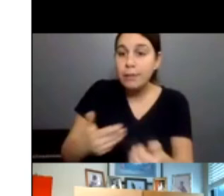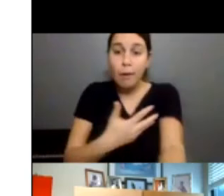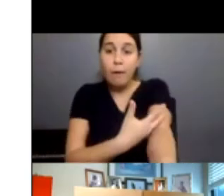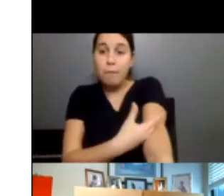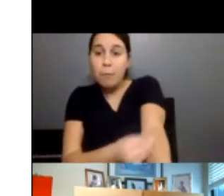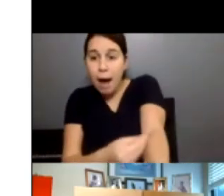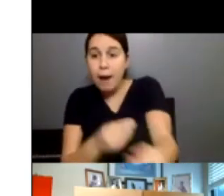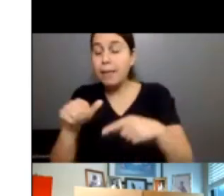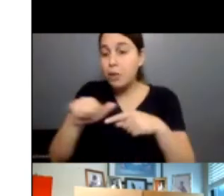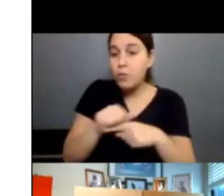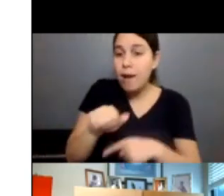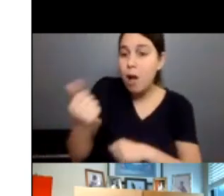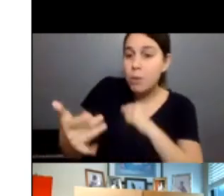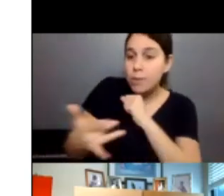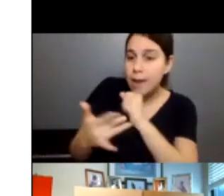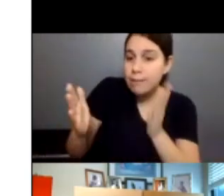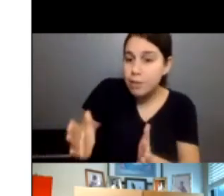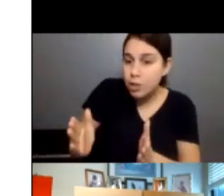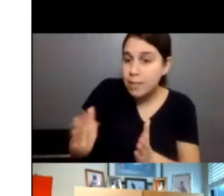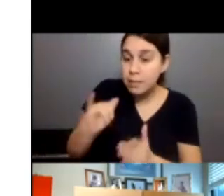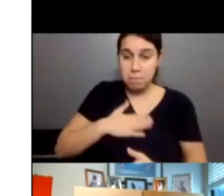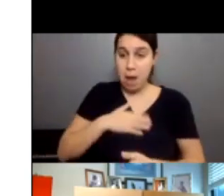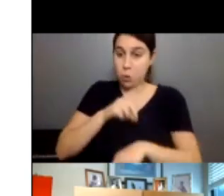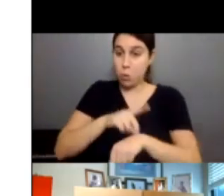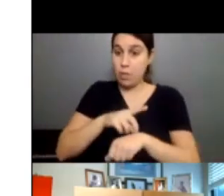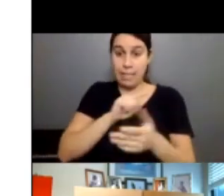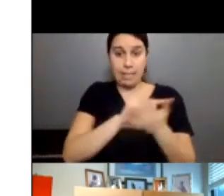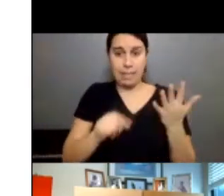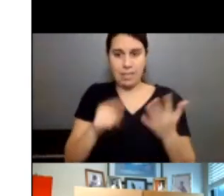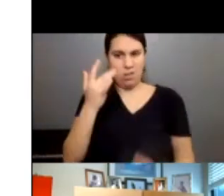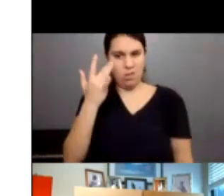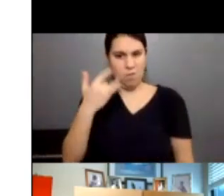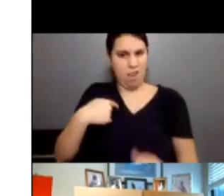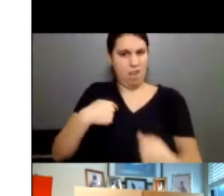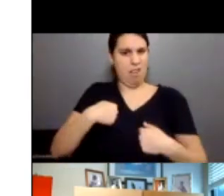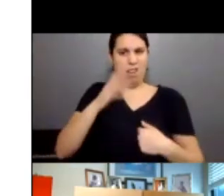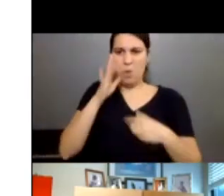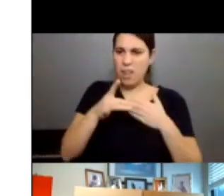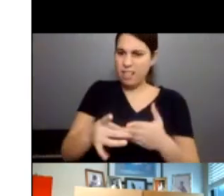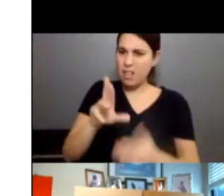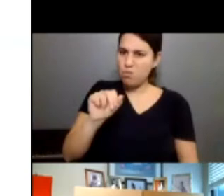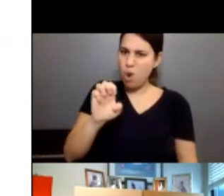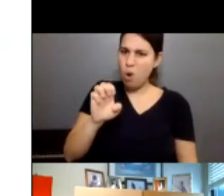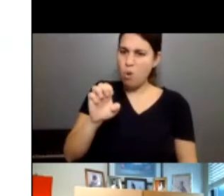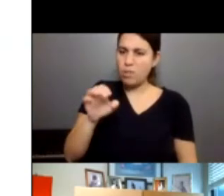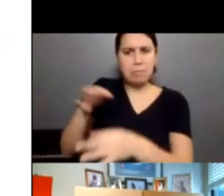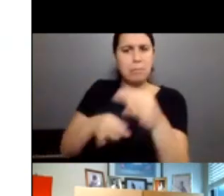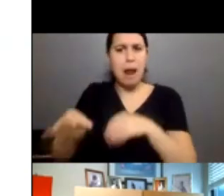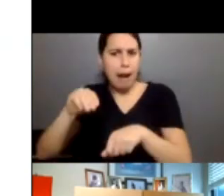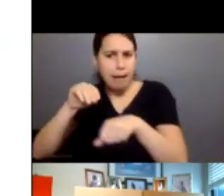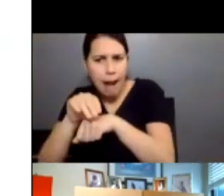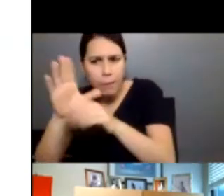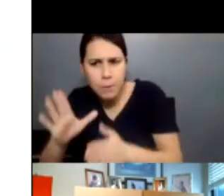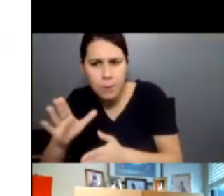other technicians. Why have ambulatory technician like me leave Rose instead of a counselor or a mental or a